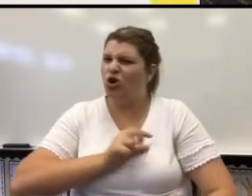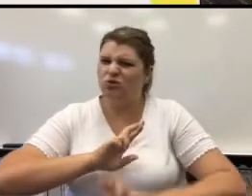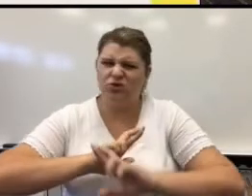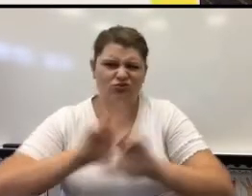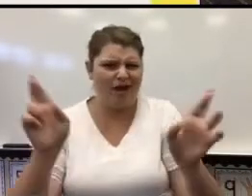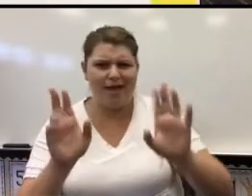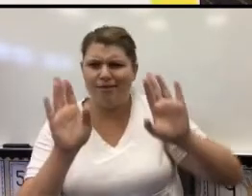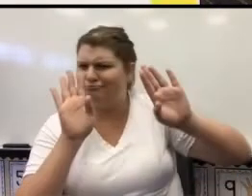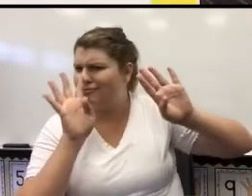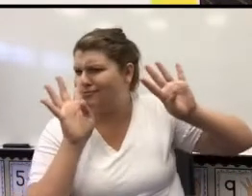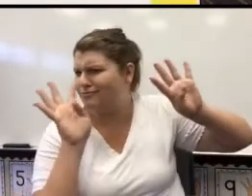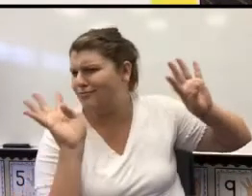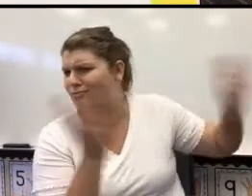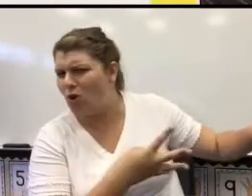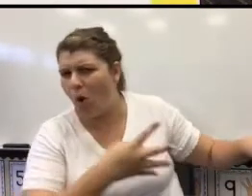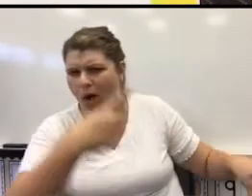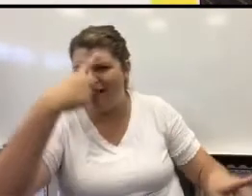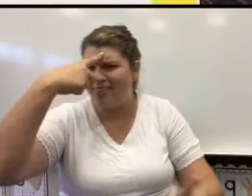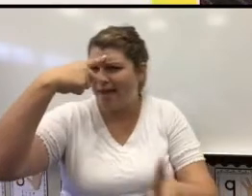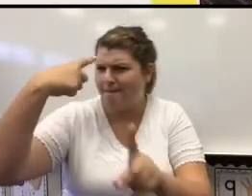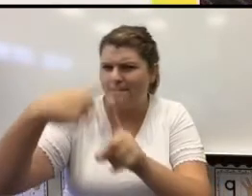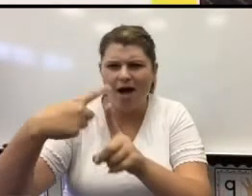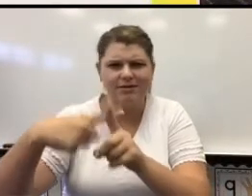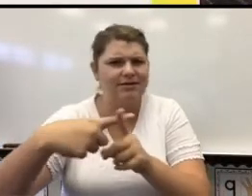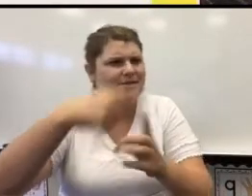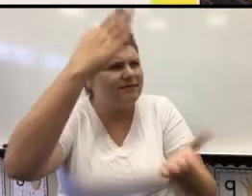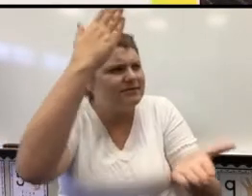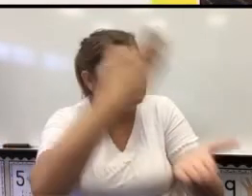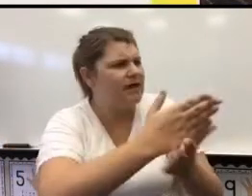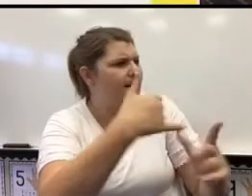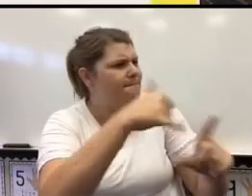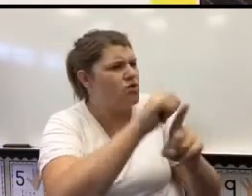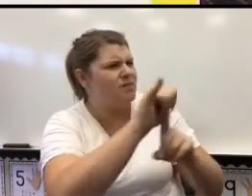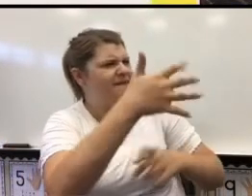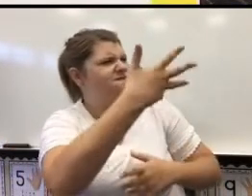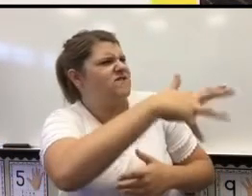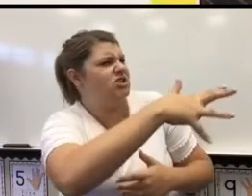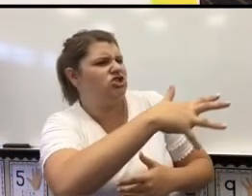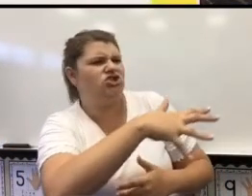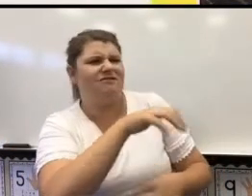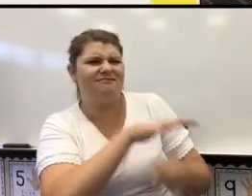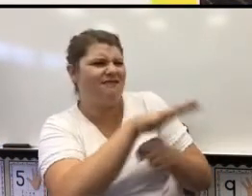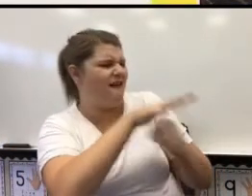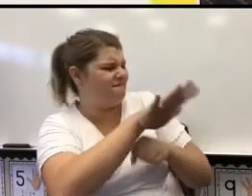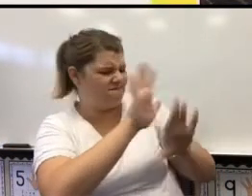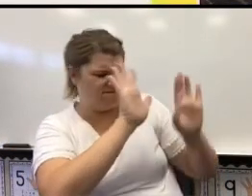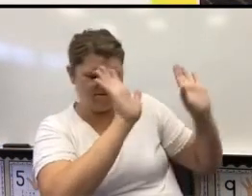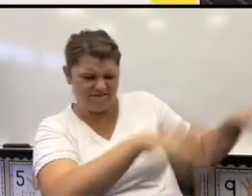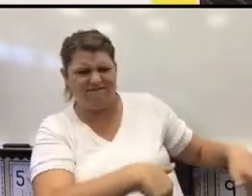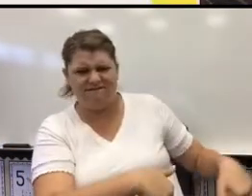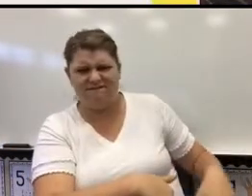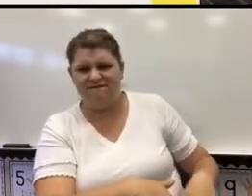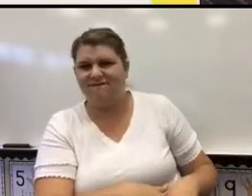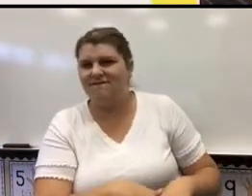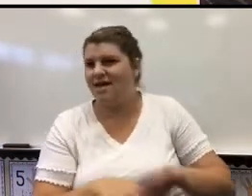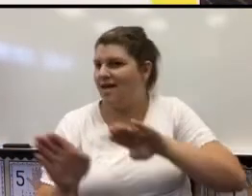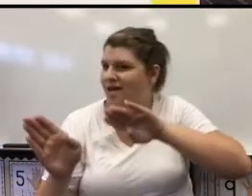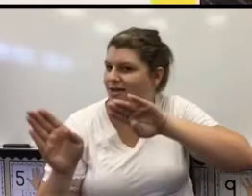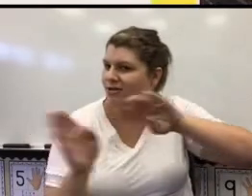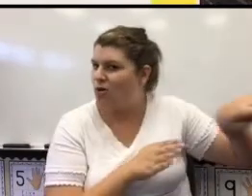was ready. He stayed positive, told himself to be strong, and told them to stop bullying